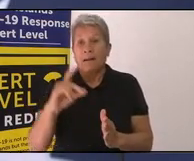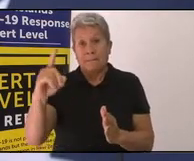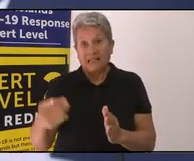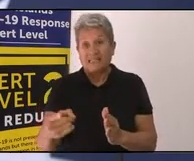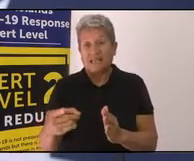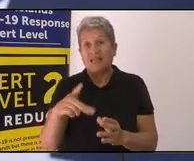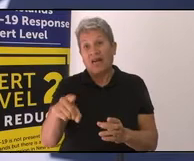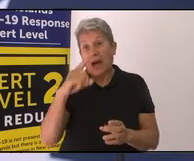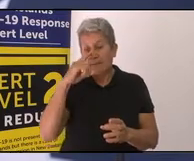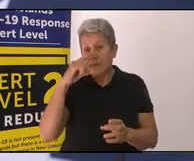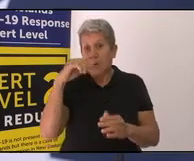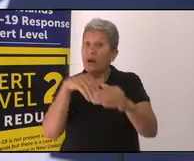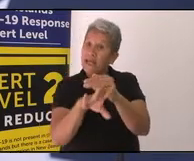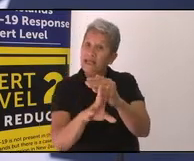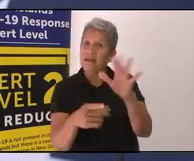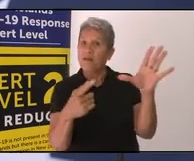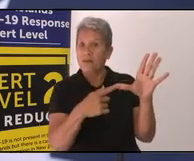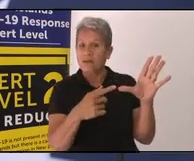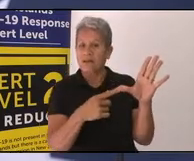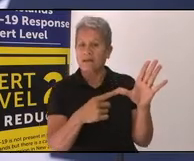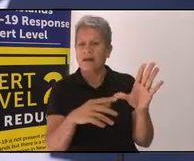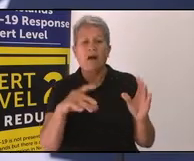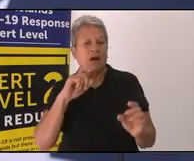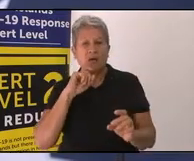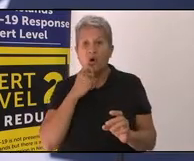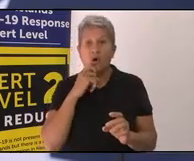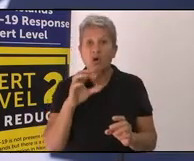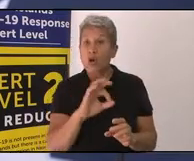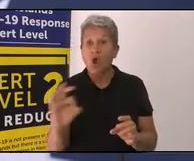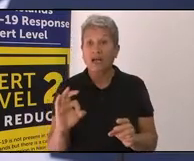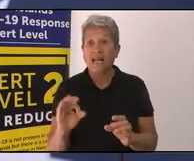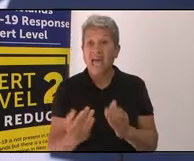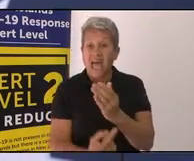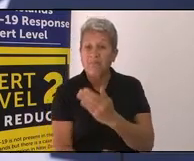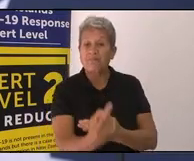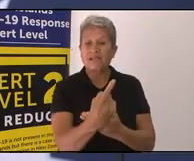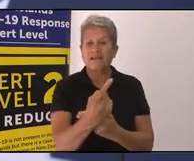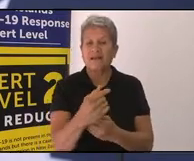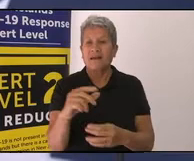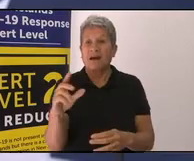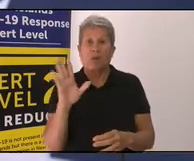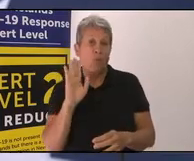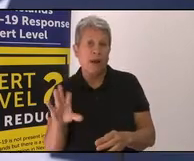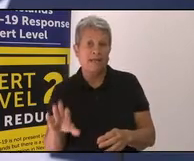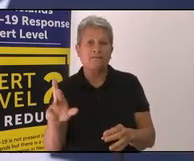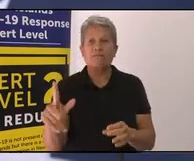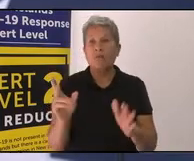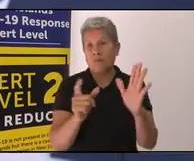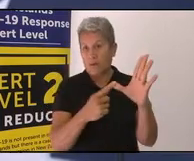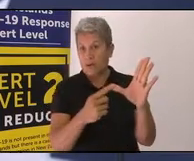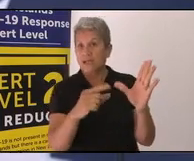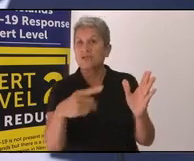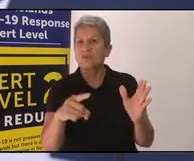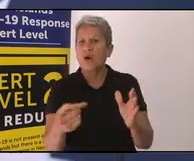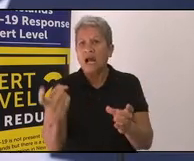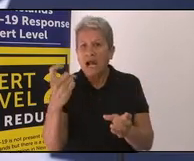Unfortunately, for those people in the Auckland region, this will not happen until Auckland moves out of Alert Level 4. We